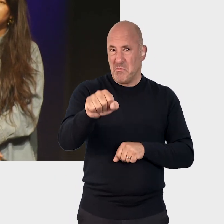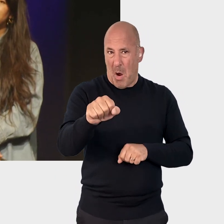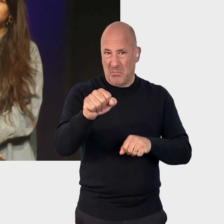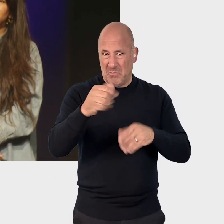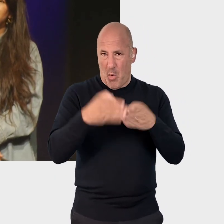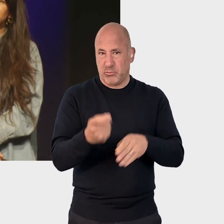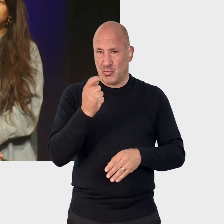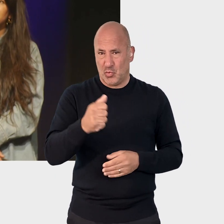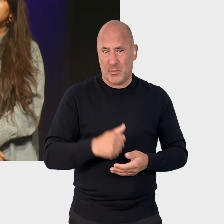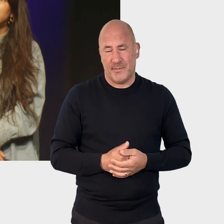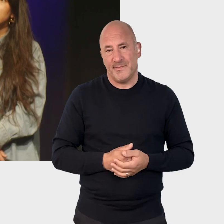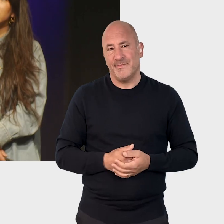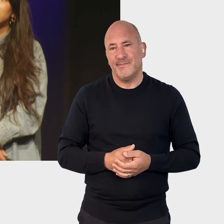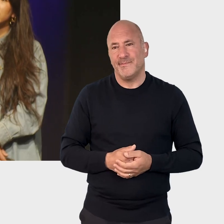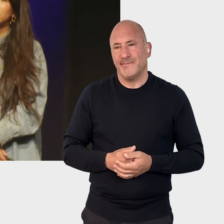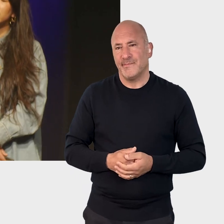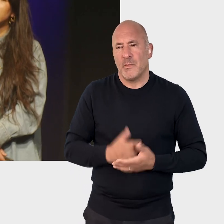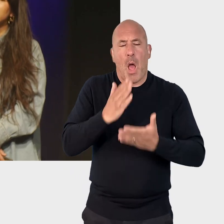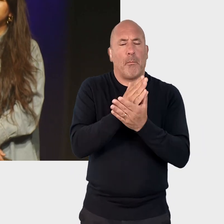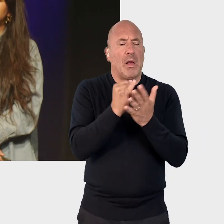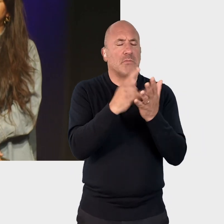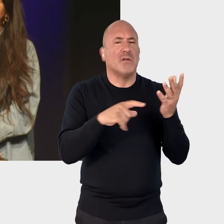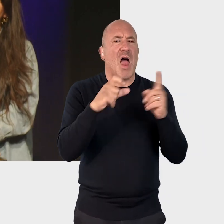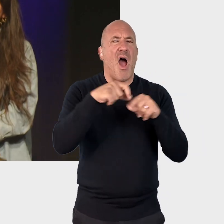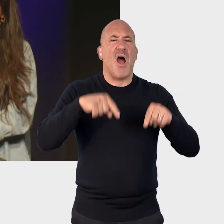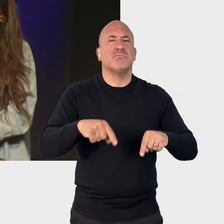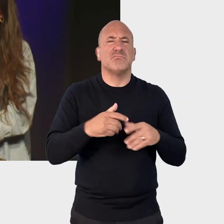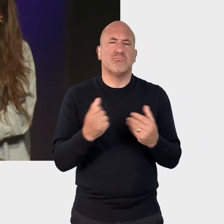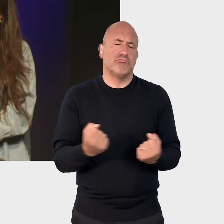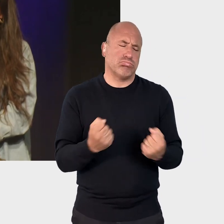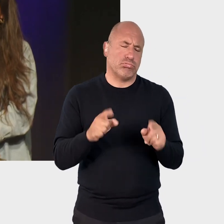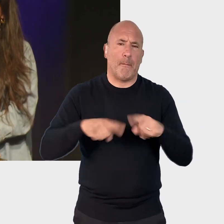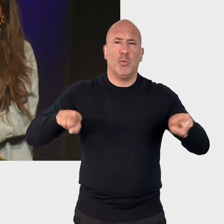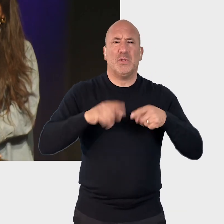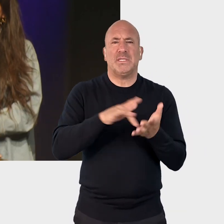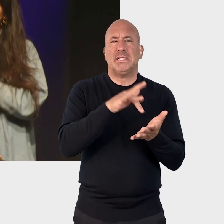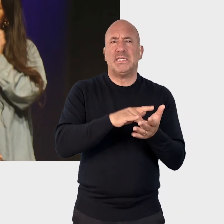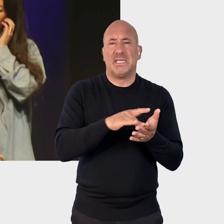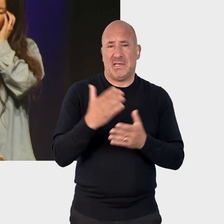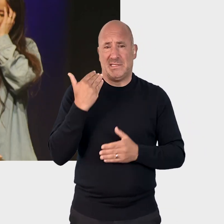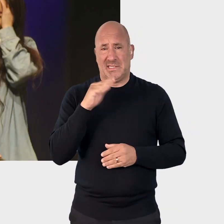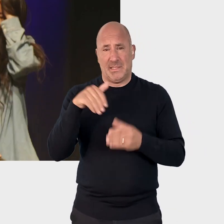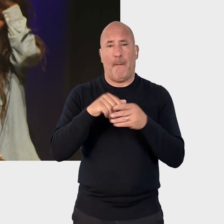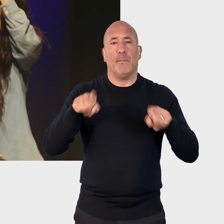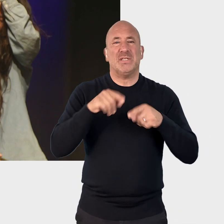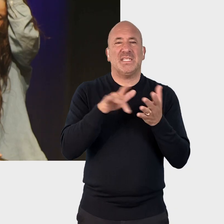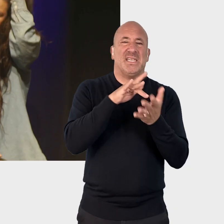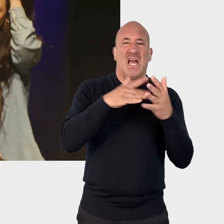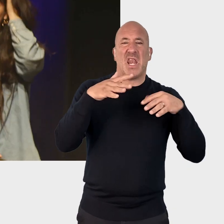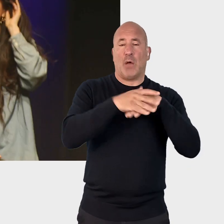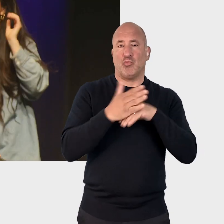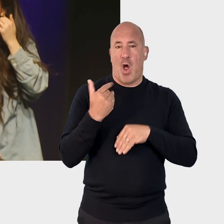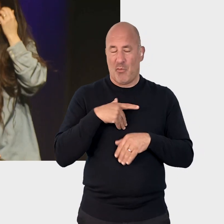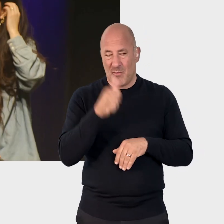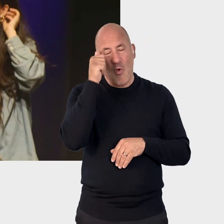Pop Rex and the soon-to-be open Culture House. Sunderland's always been a music city. It's recently